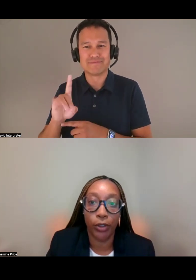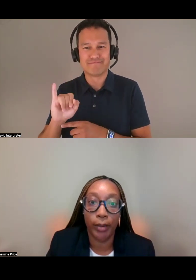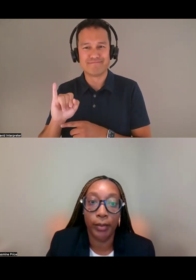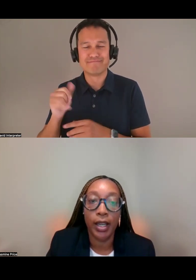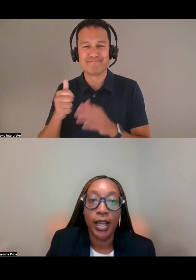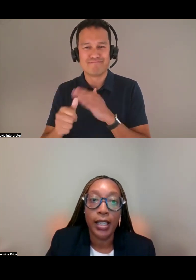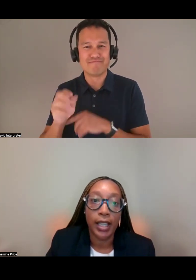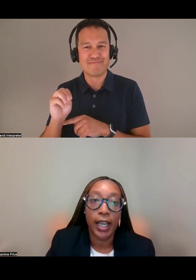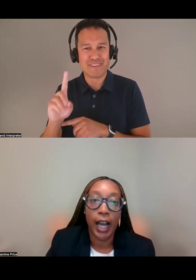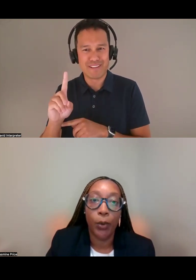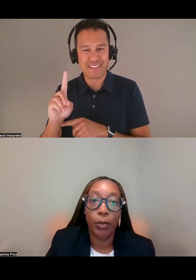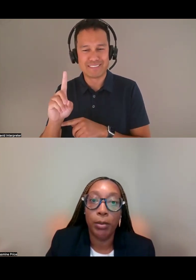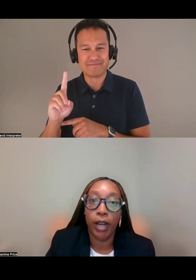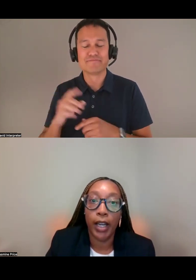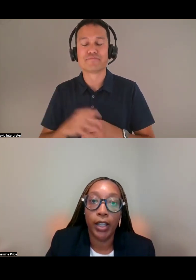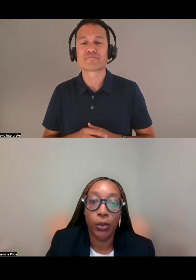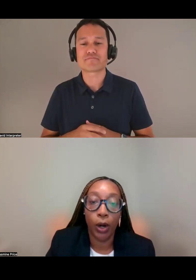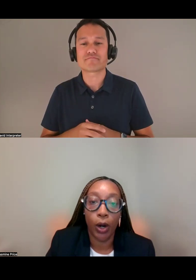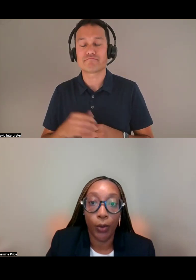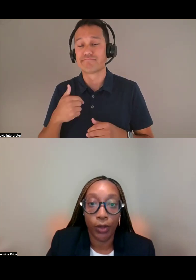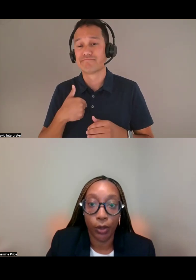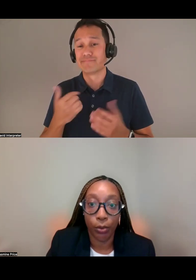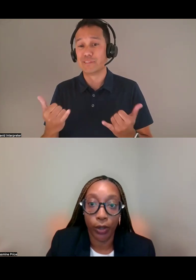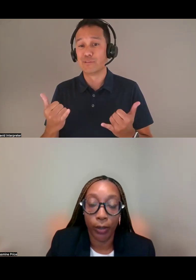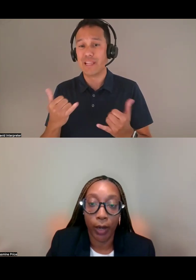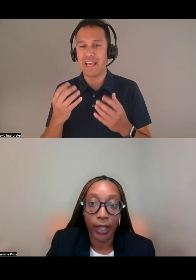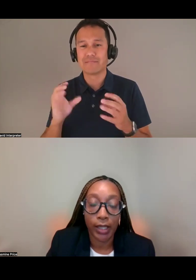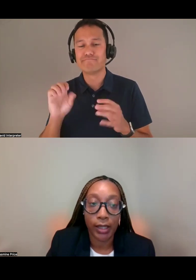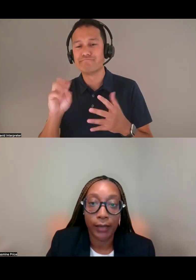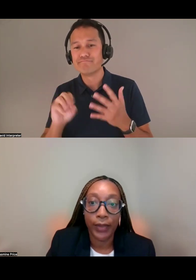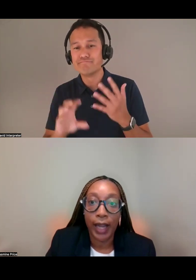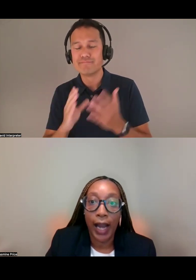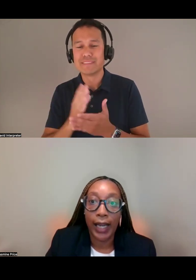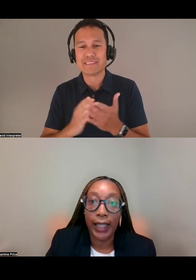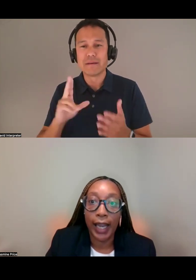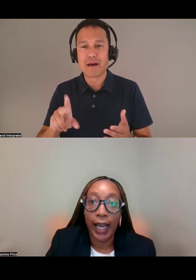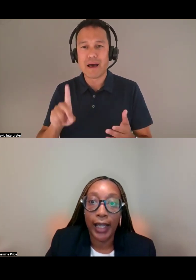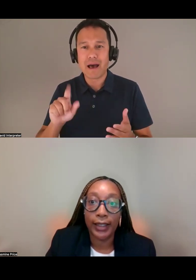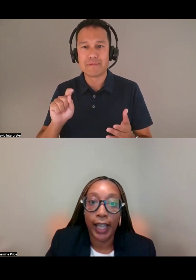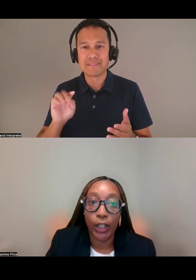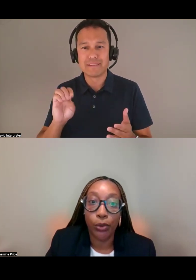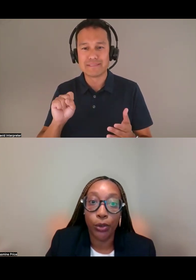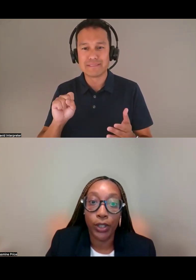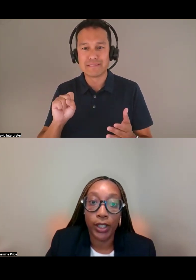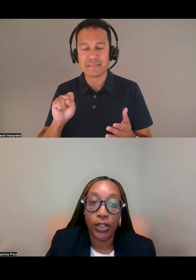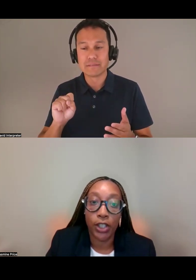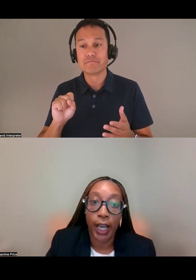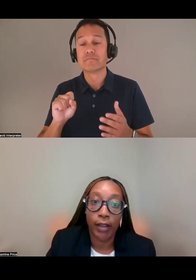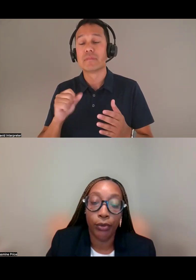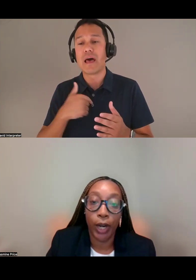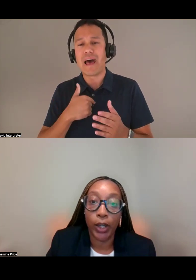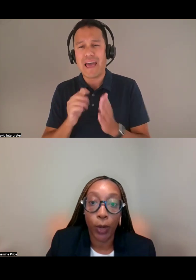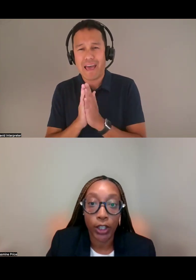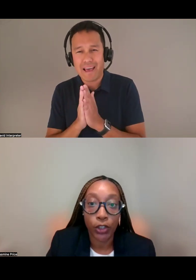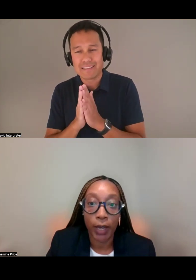Intervention Program. Today, I will be providing you all with a few program updates. I kindly ask that you use the